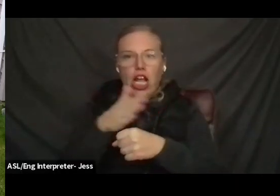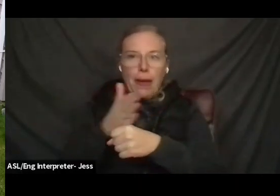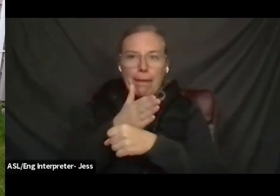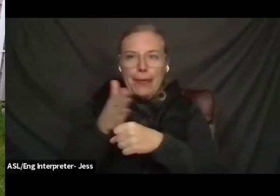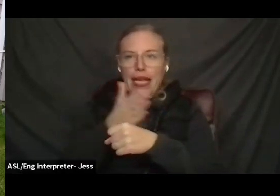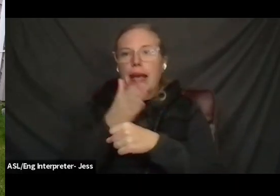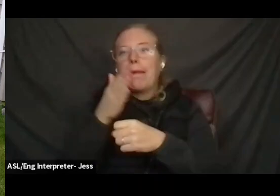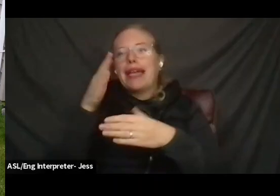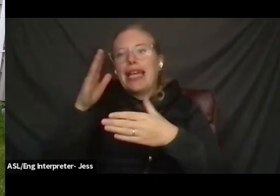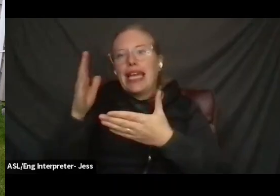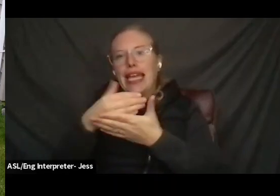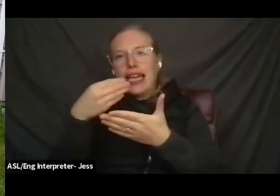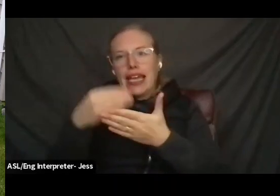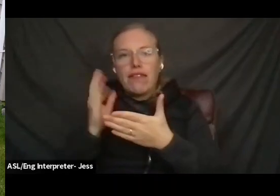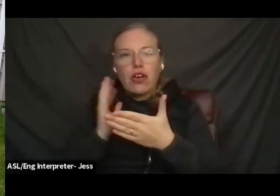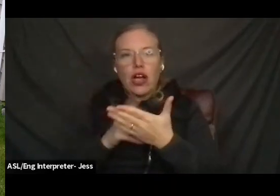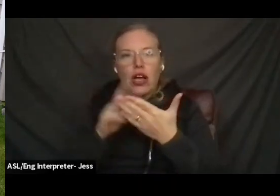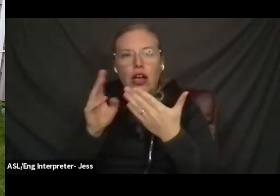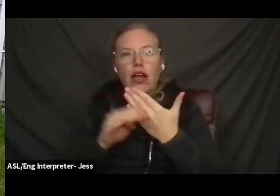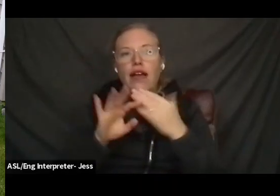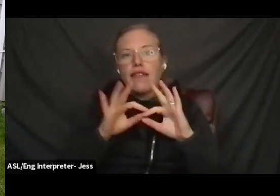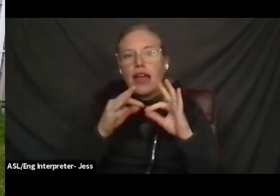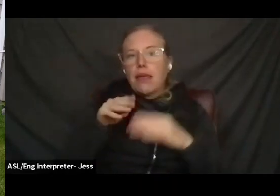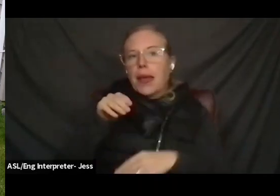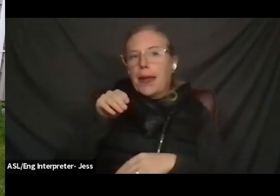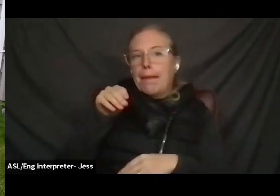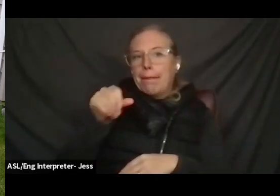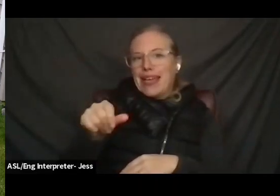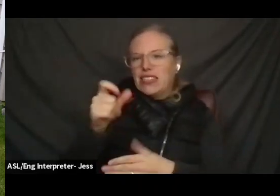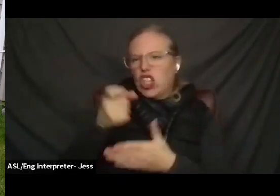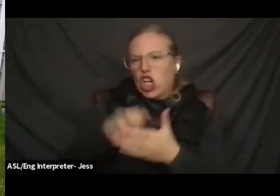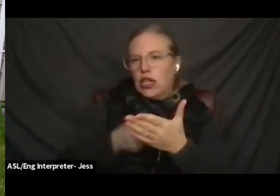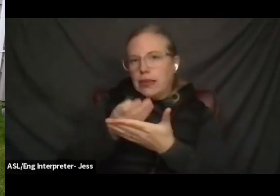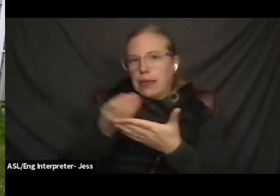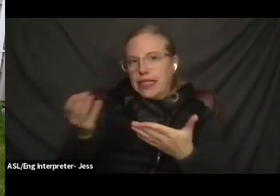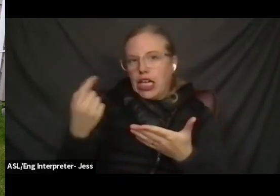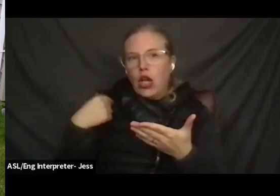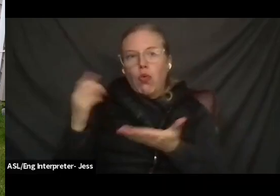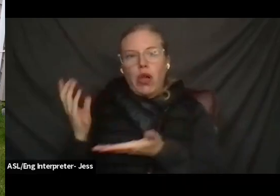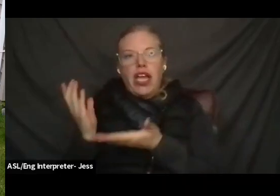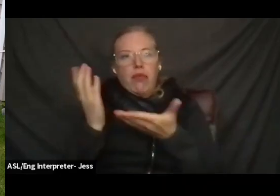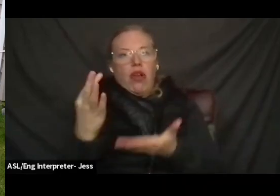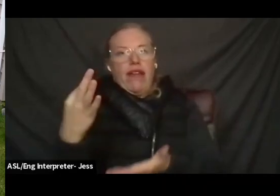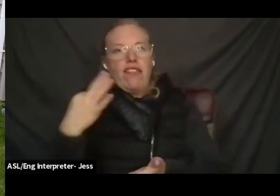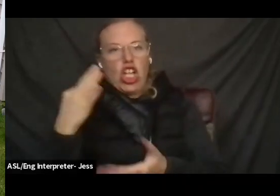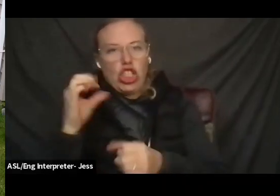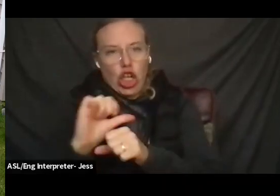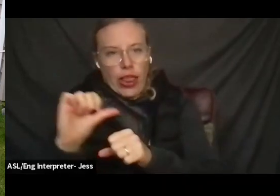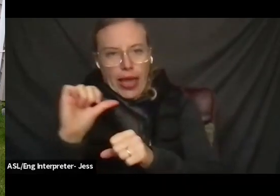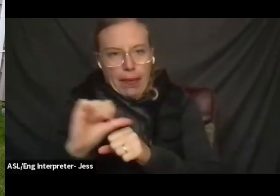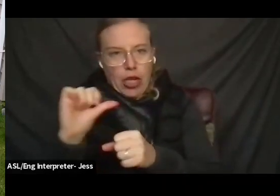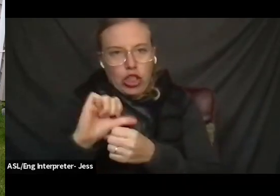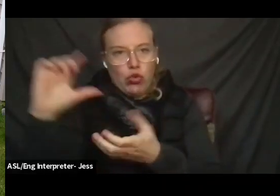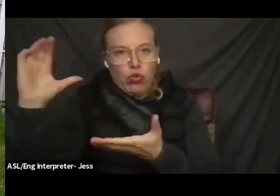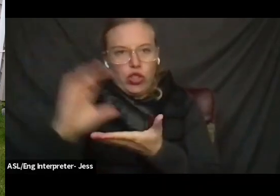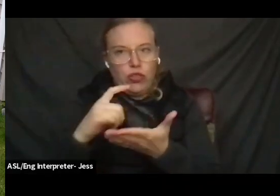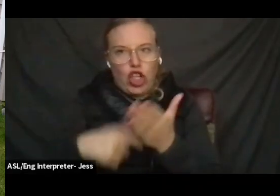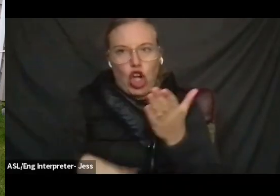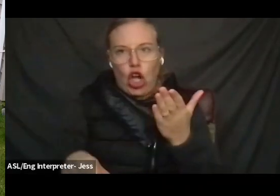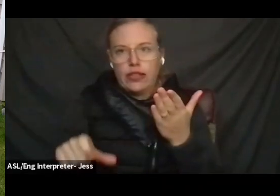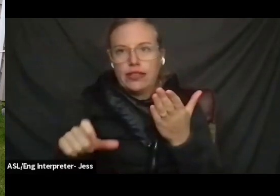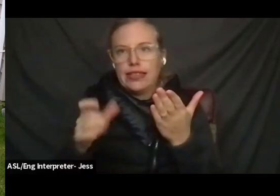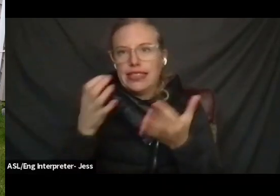our program. The family pays the cost of the materials, and then we bring in volunteer labor to help reduce that cost